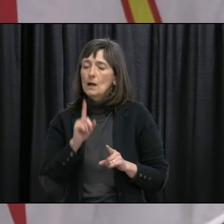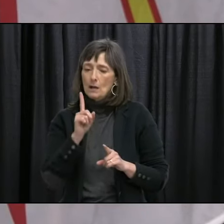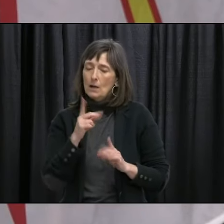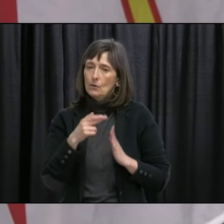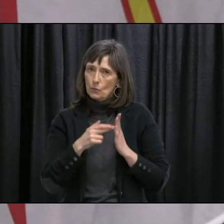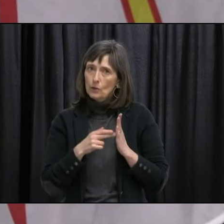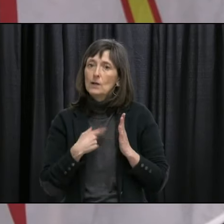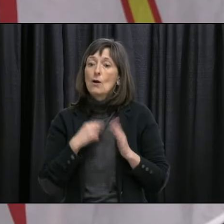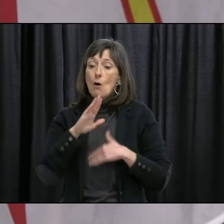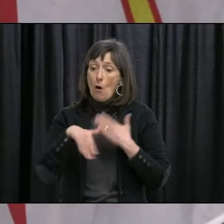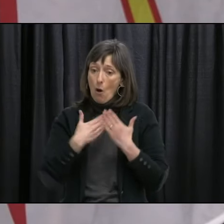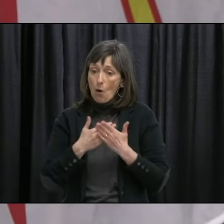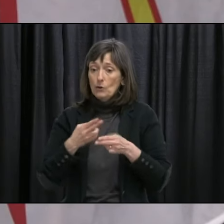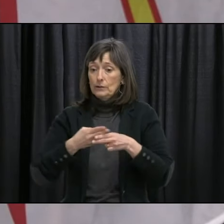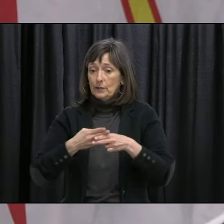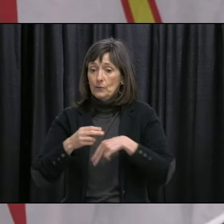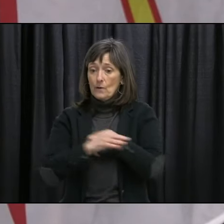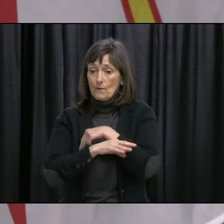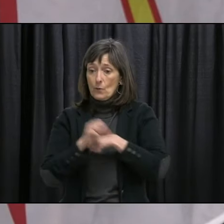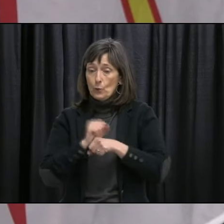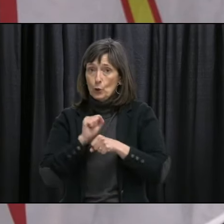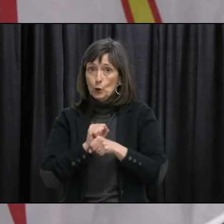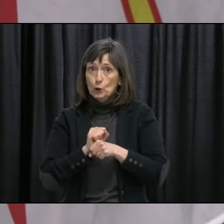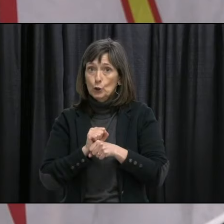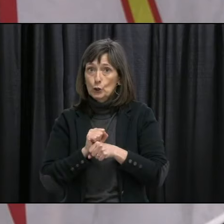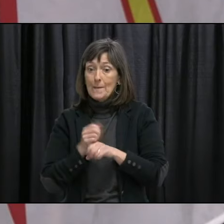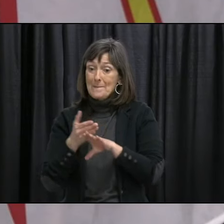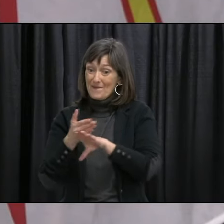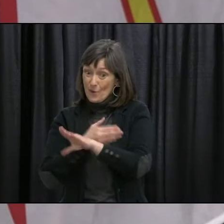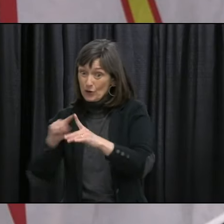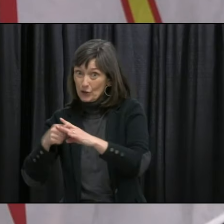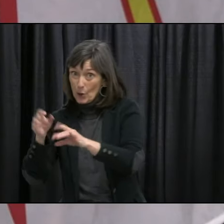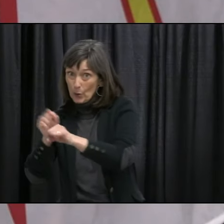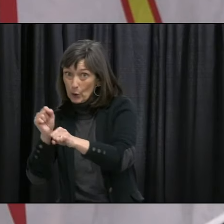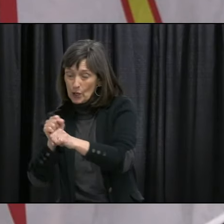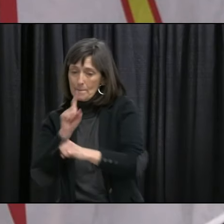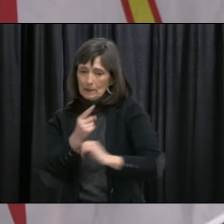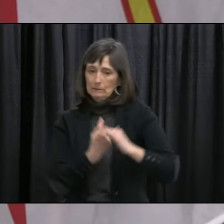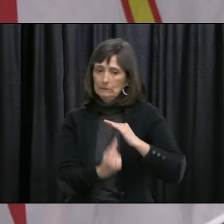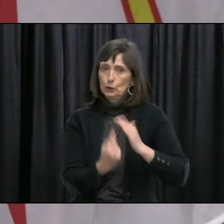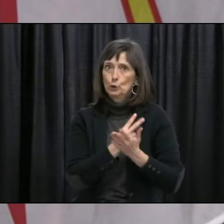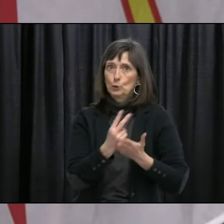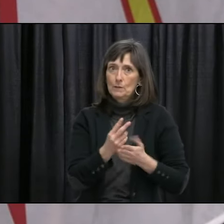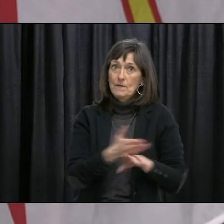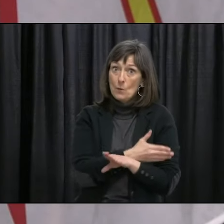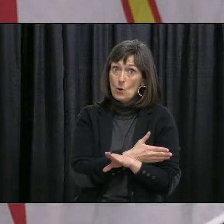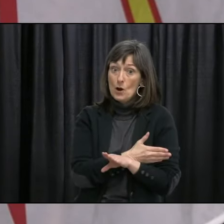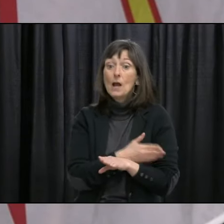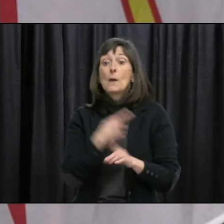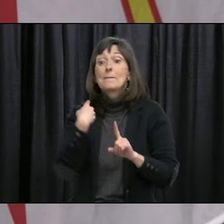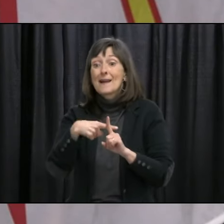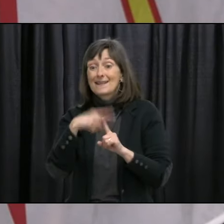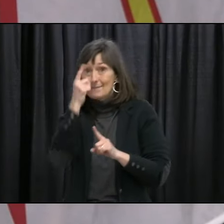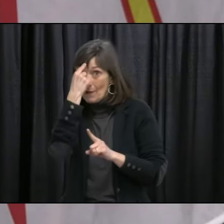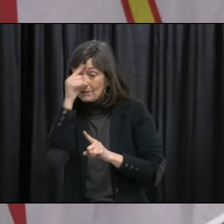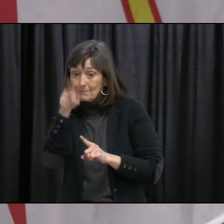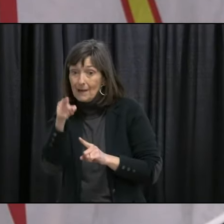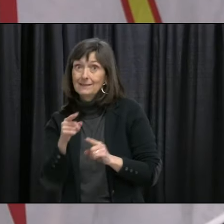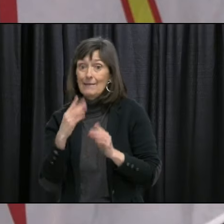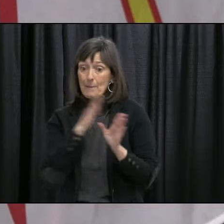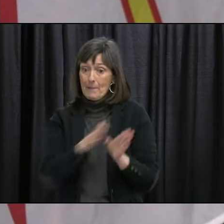that all temporary foreign workers must isolate for 2 weeks prior to starting work, and that their employers actually have to submit an isolation plan for those workers.